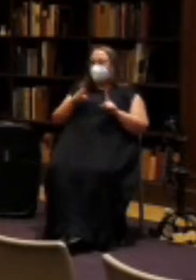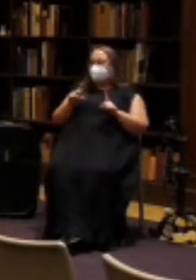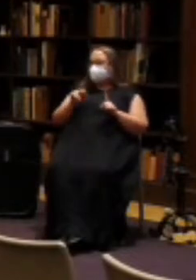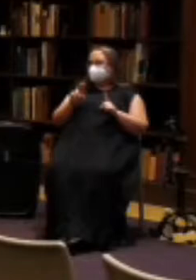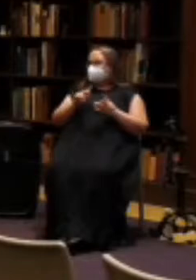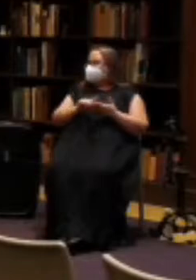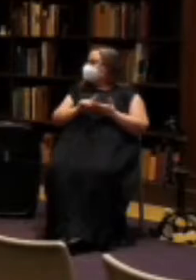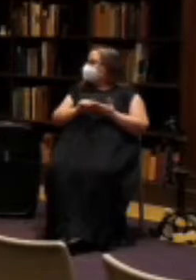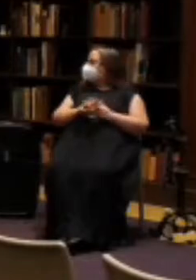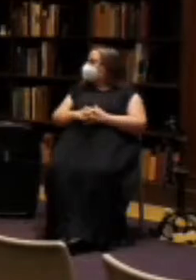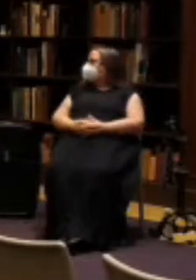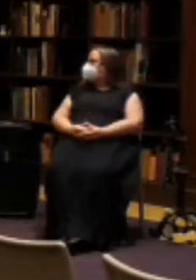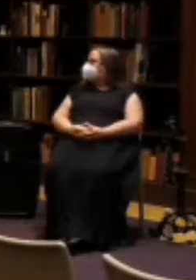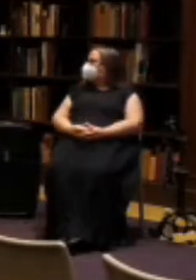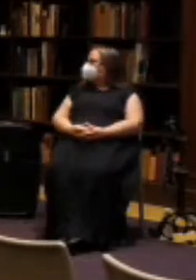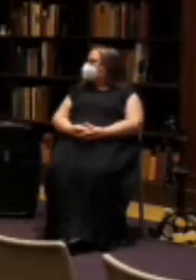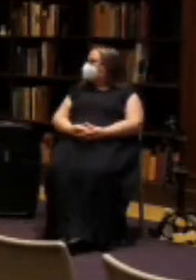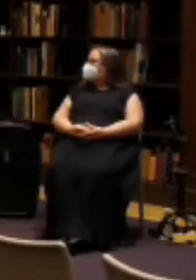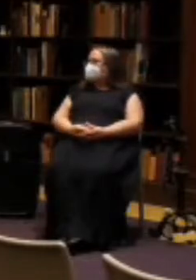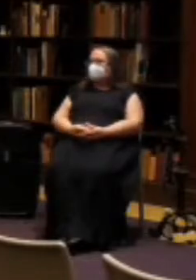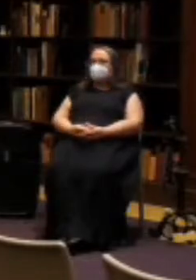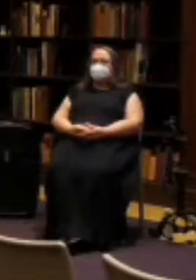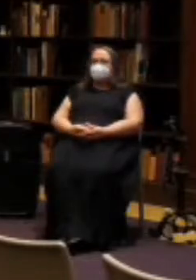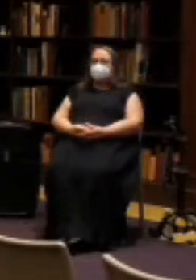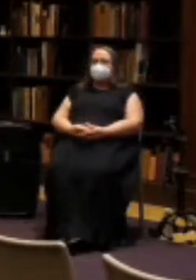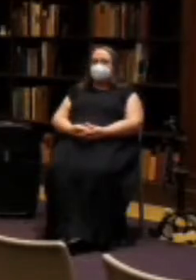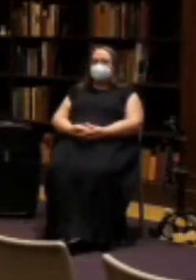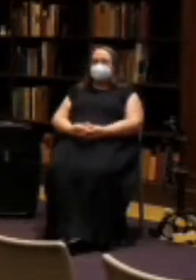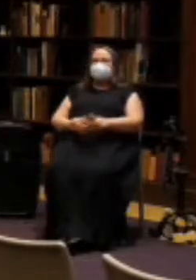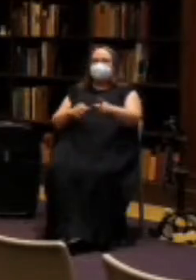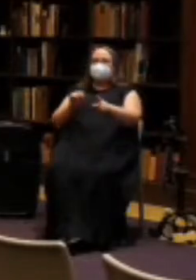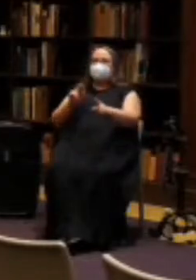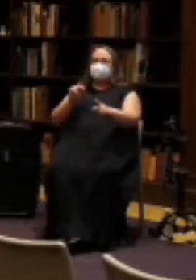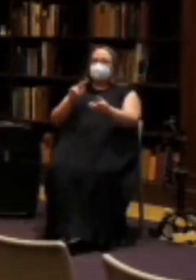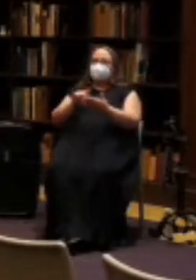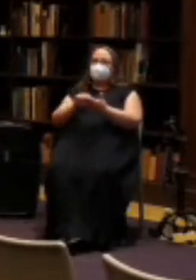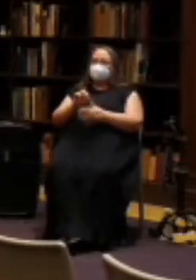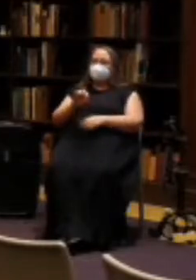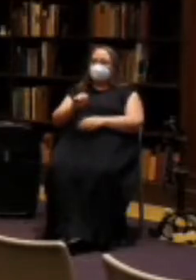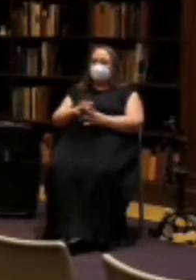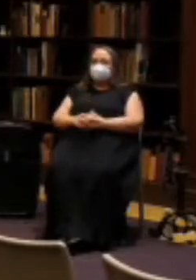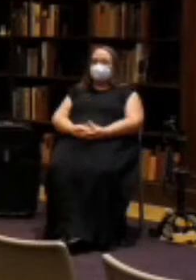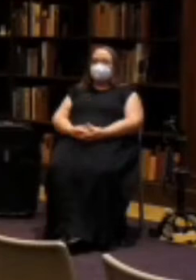Sun. Perfect. Great. All right. That was an easy question.